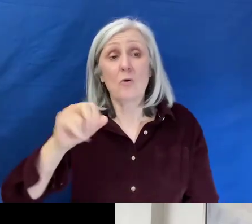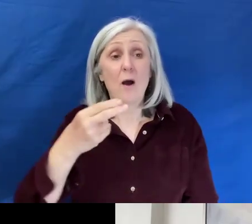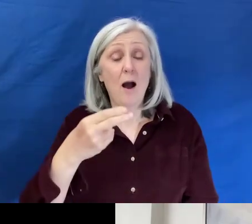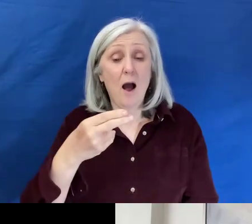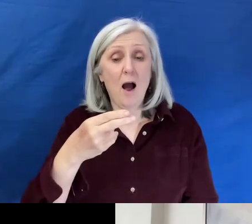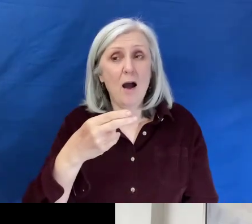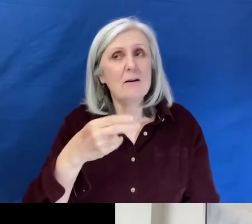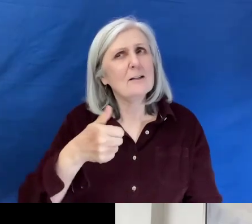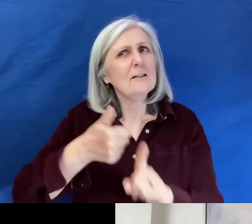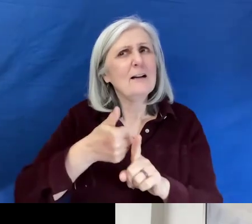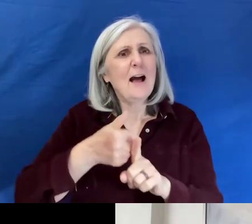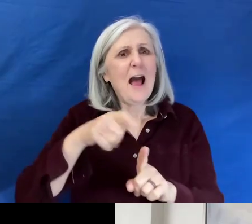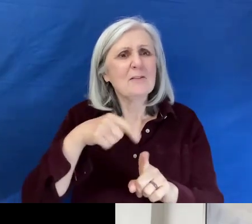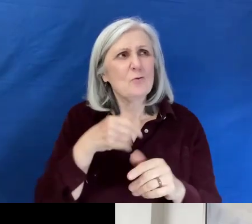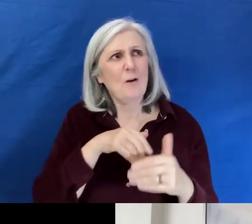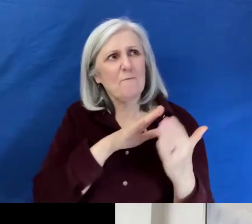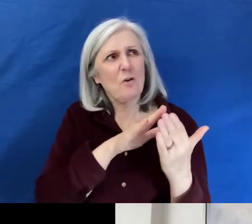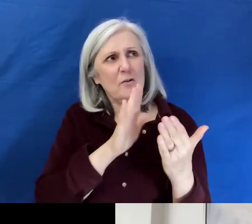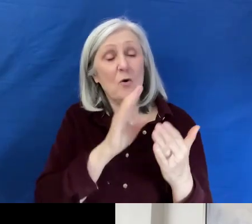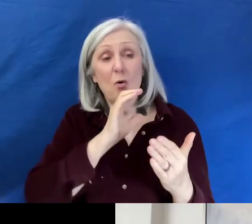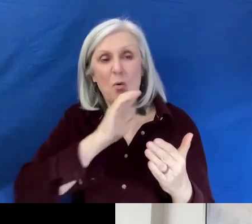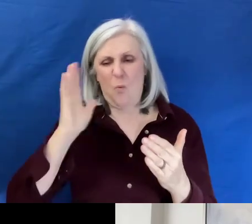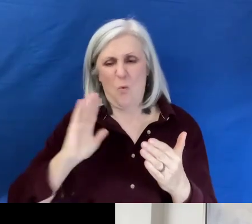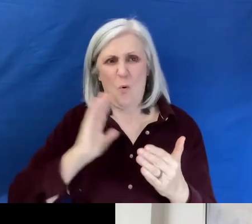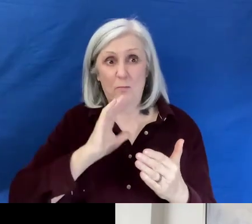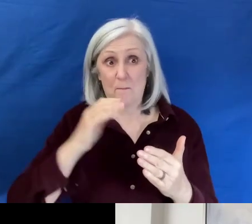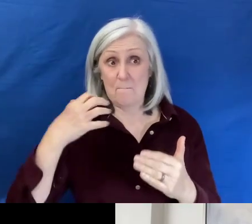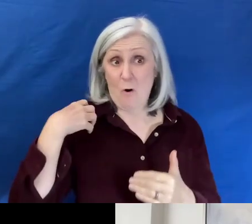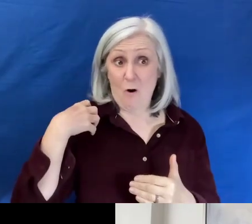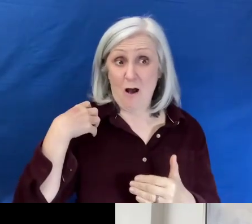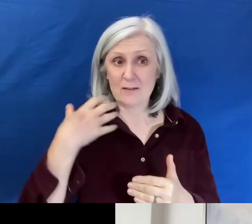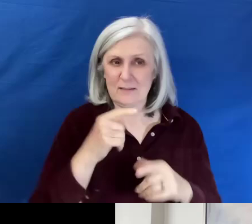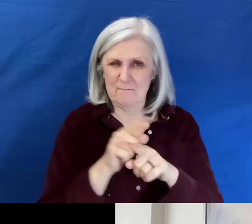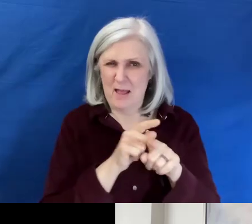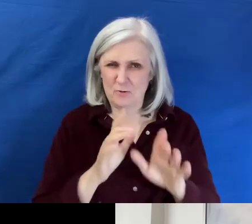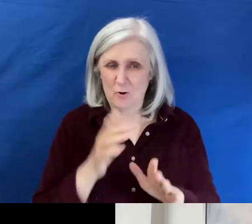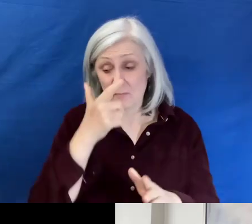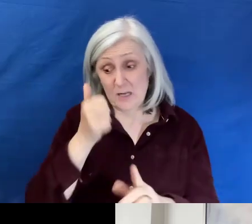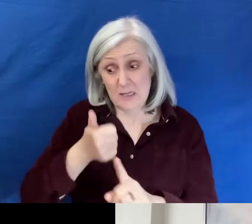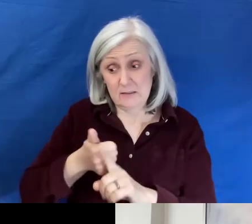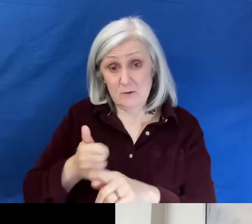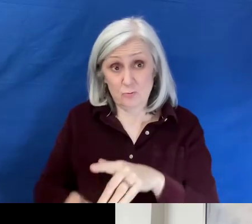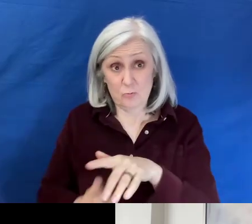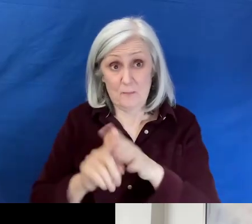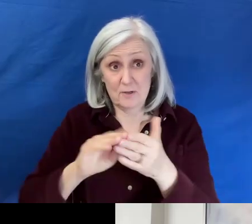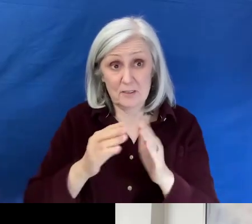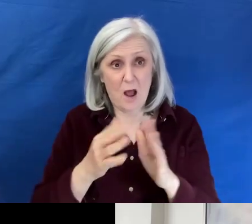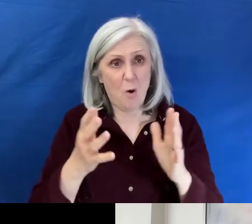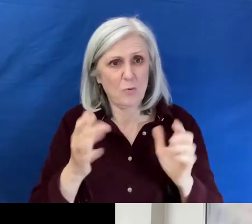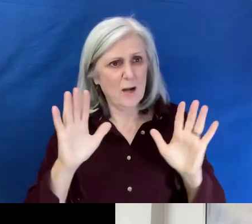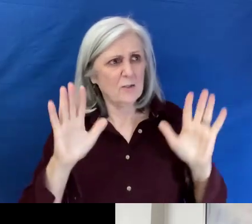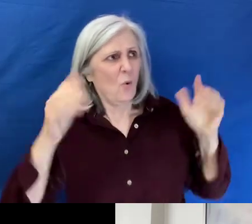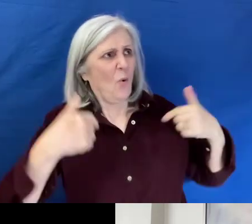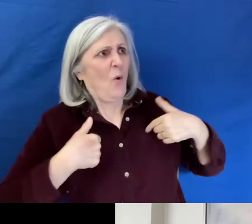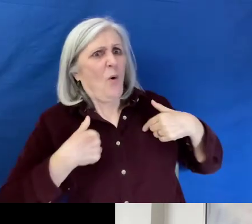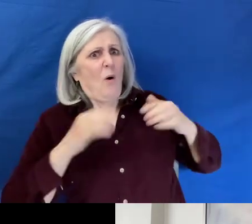her old boss and mentor because he comes to town wanting to clear his name. And so you're really going to get to